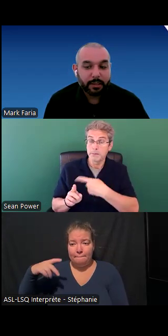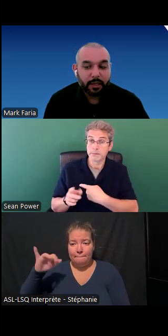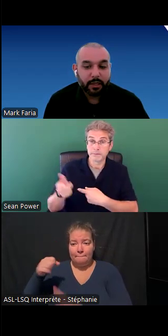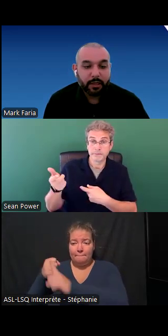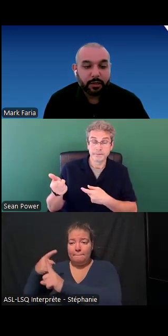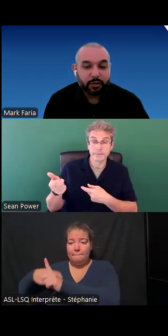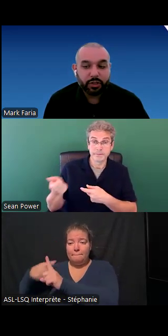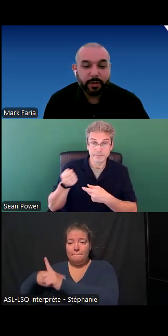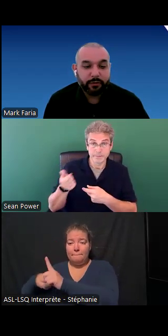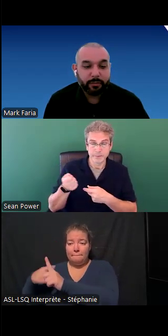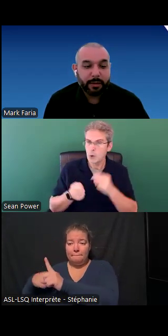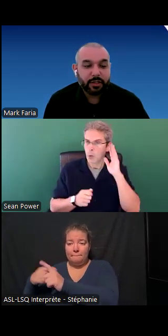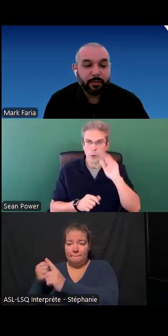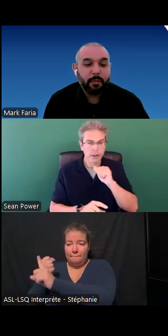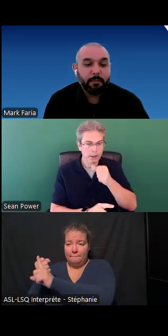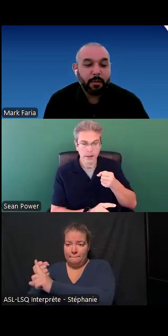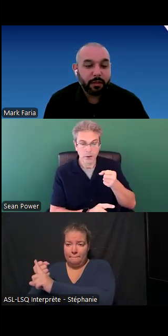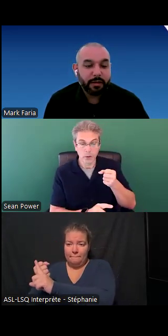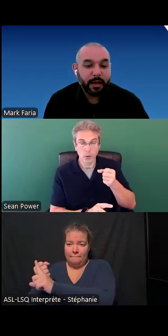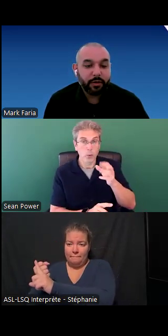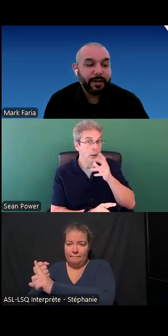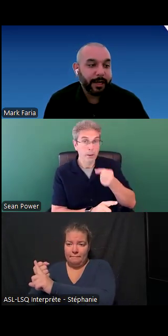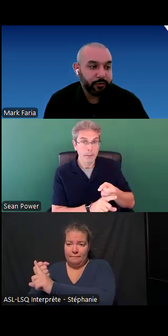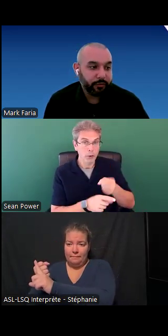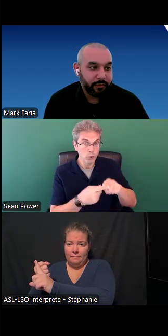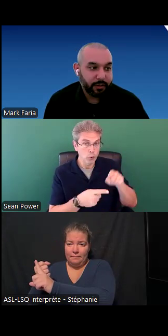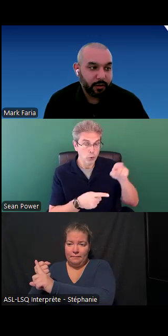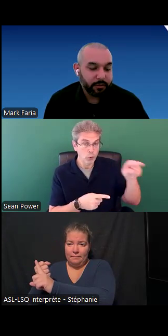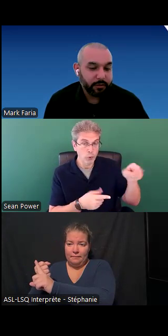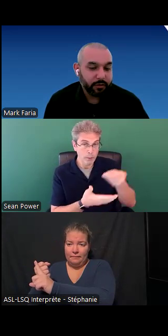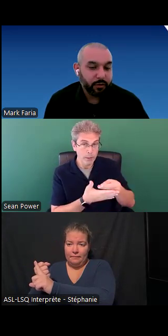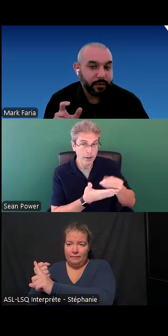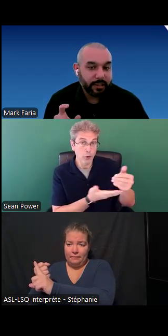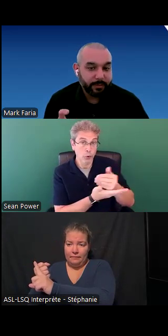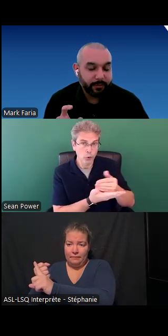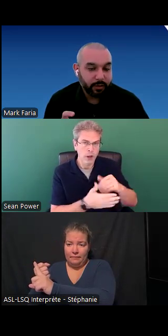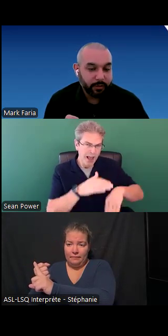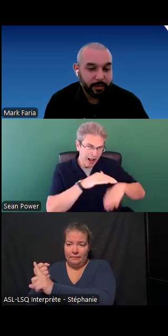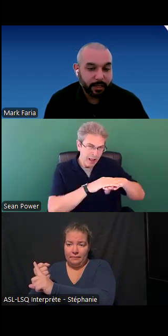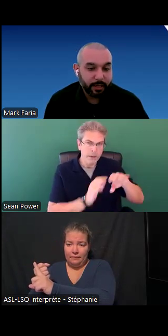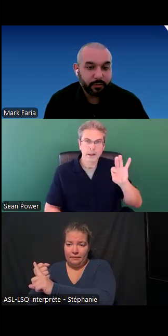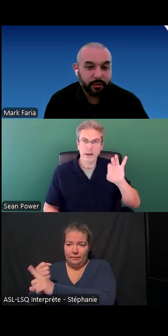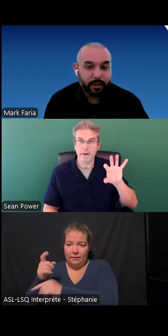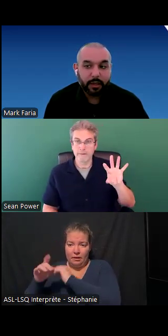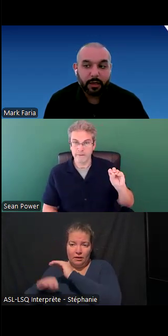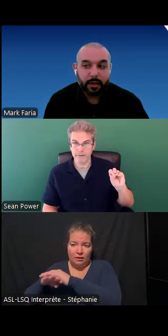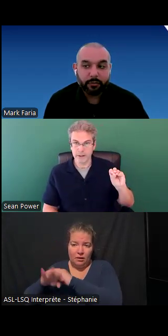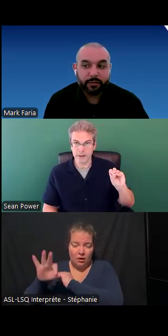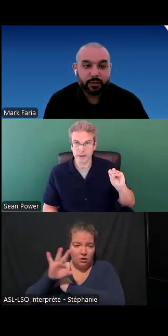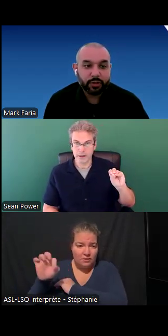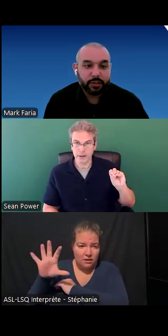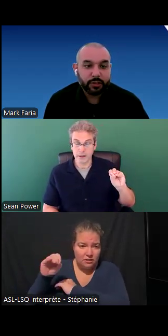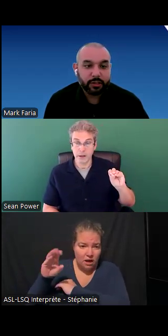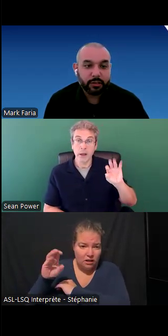impact social benefit payments up to a monthly amount of $950. So there is a limit if you live in Quebec and you're